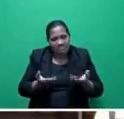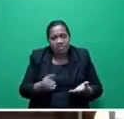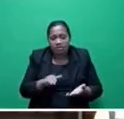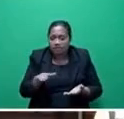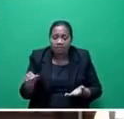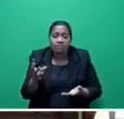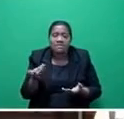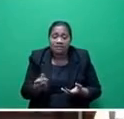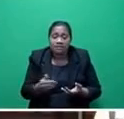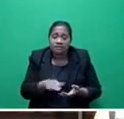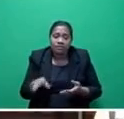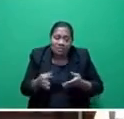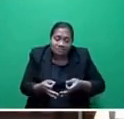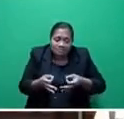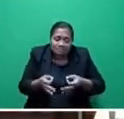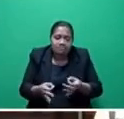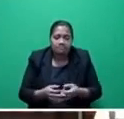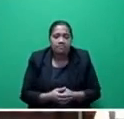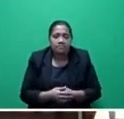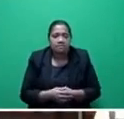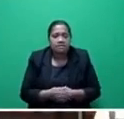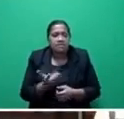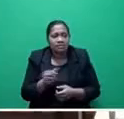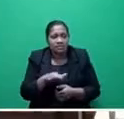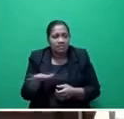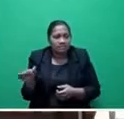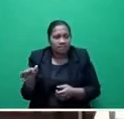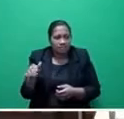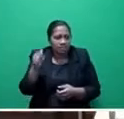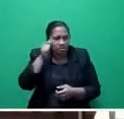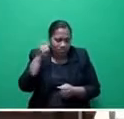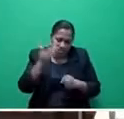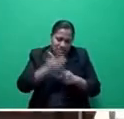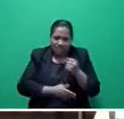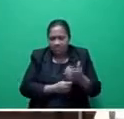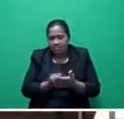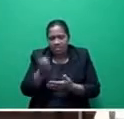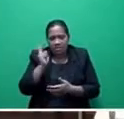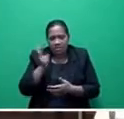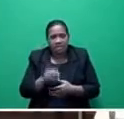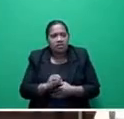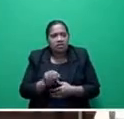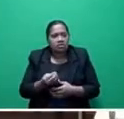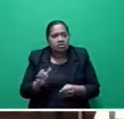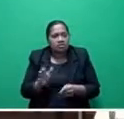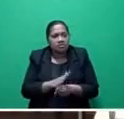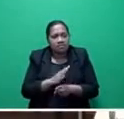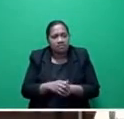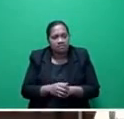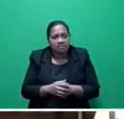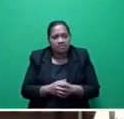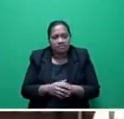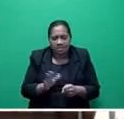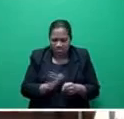it. Some, of course, by making provisioning, they know that it won't ever be paid again. They made a provisioning of about $100 million in that